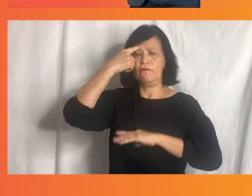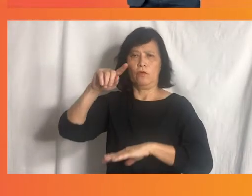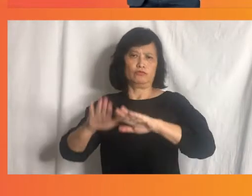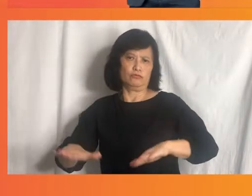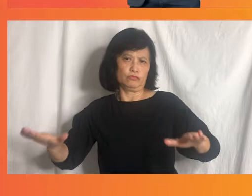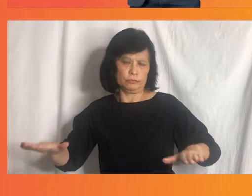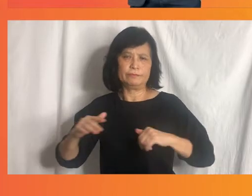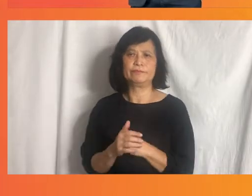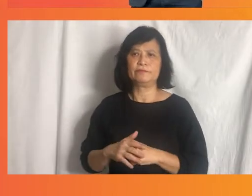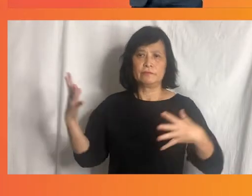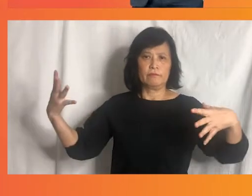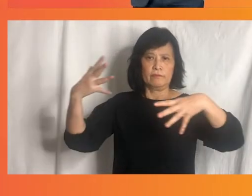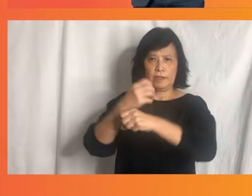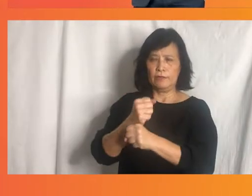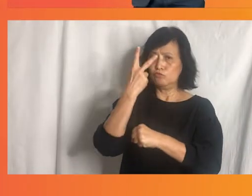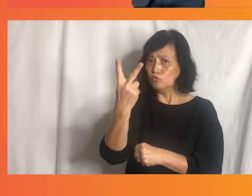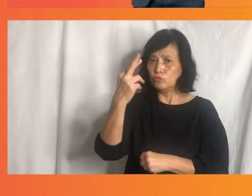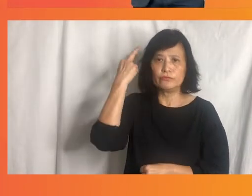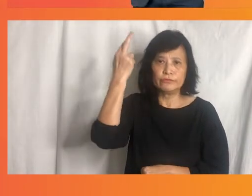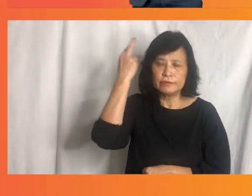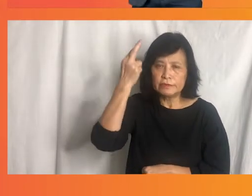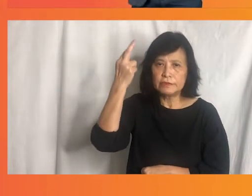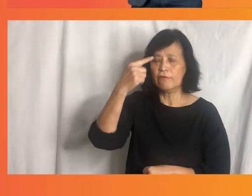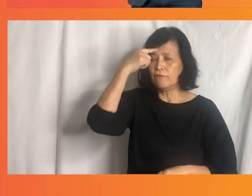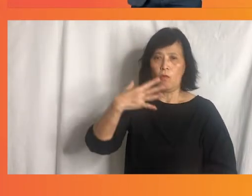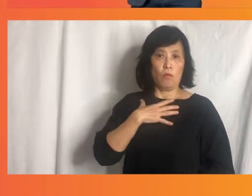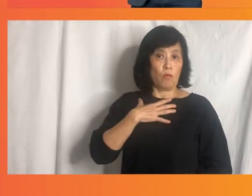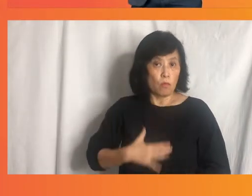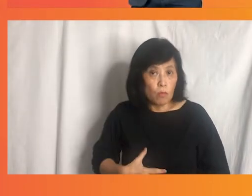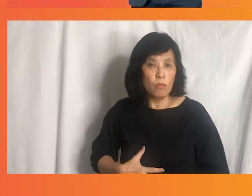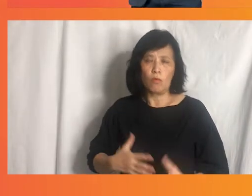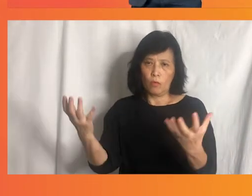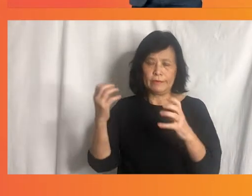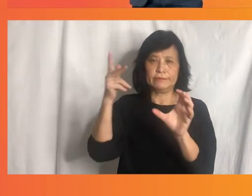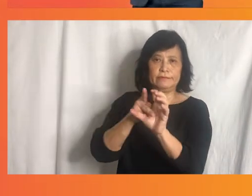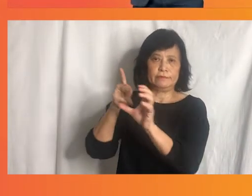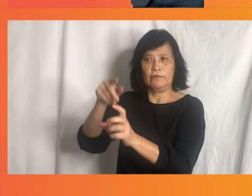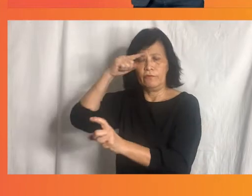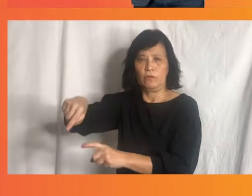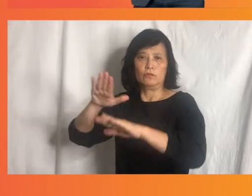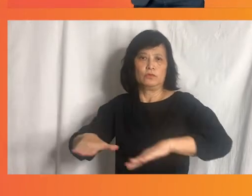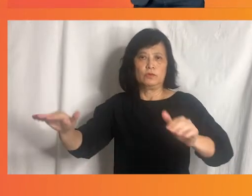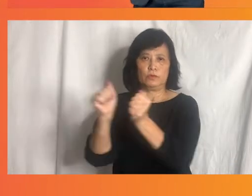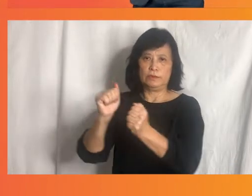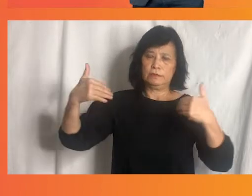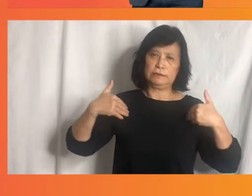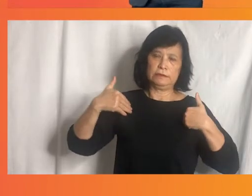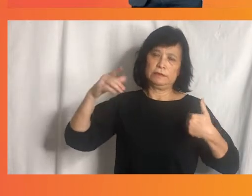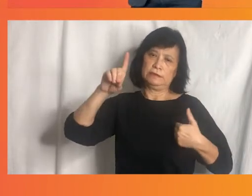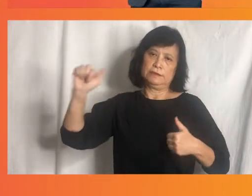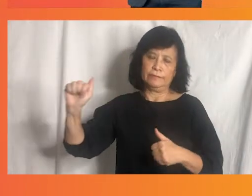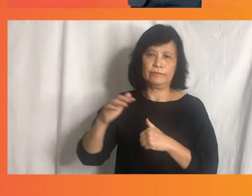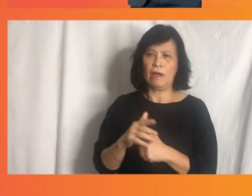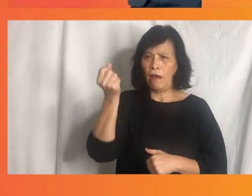In summary, there are 2 key factors that influence intention for activity engagement for children with disabilities. It is important